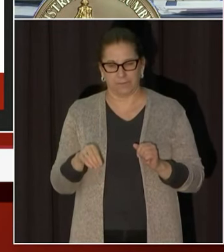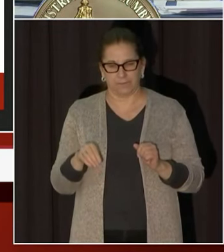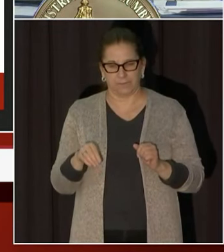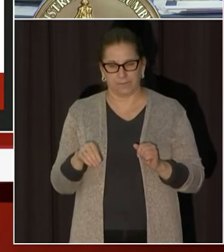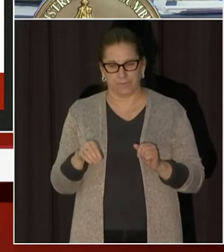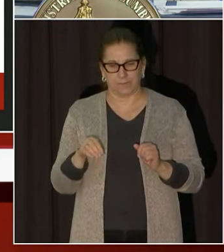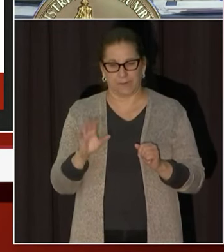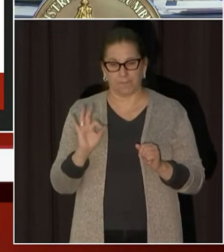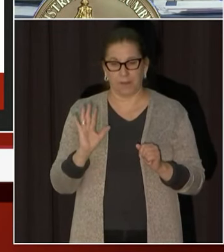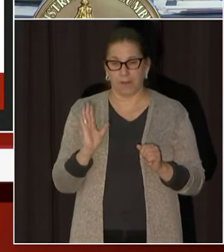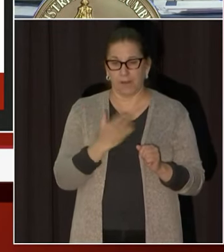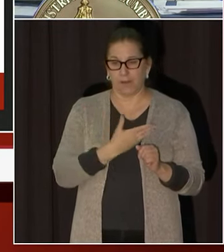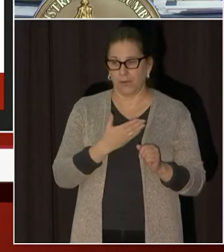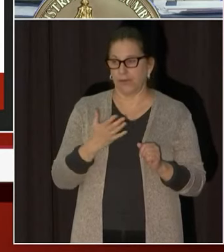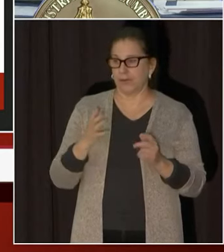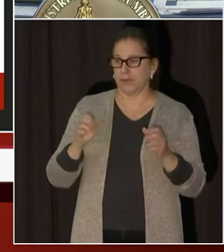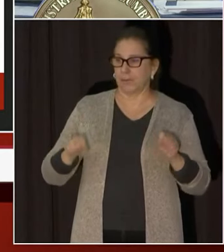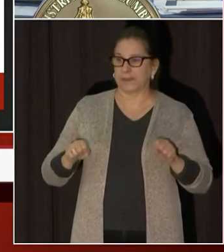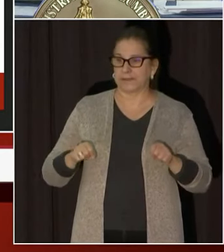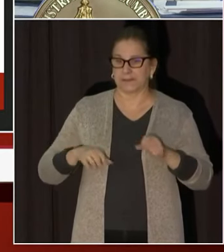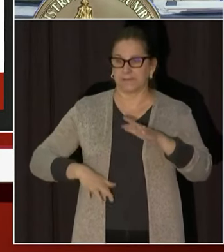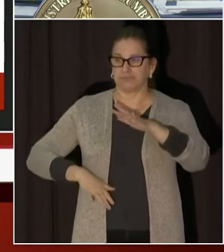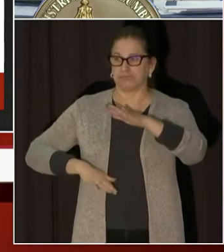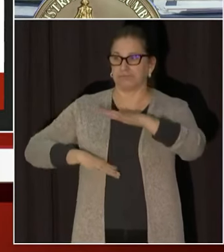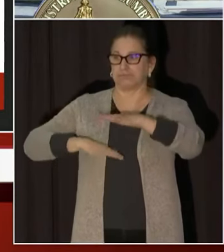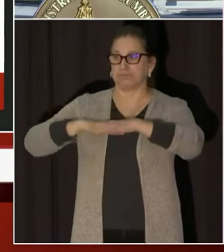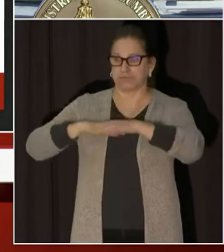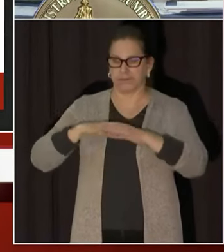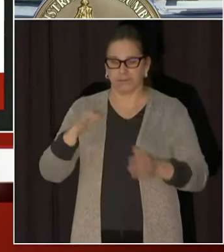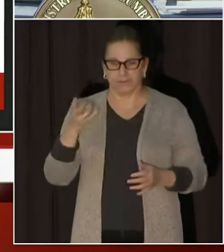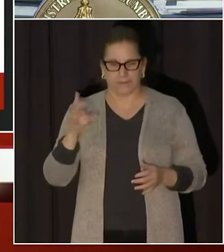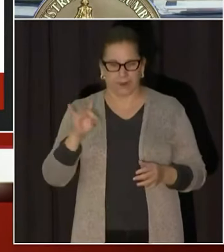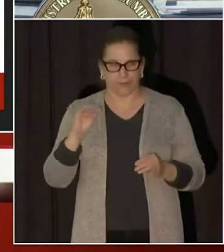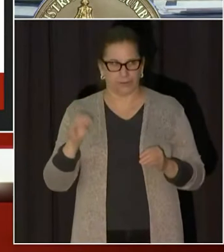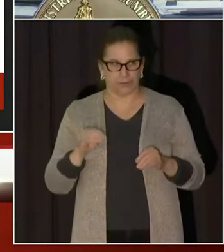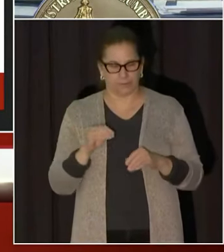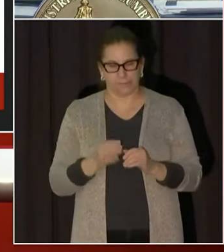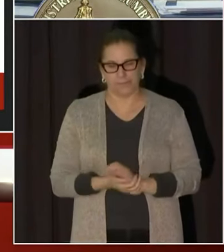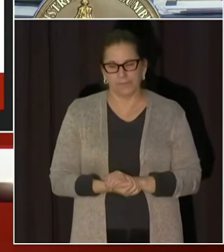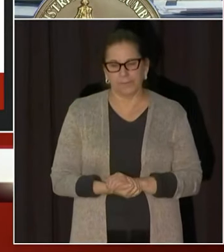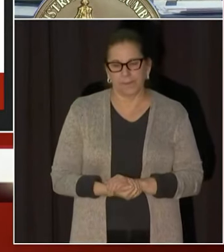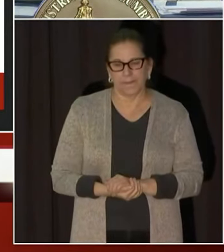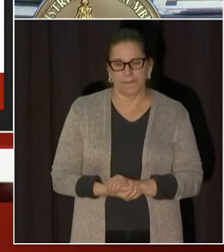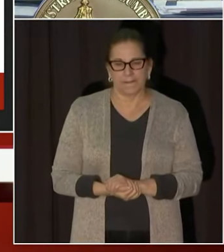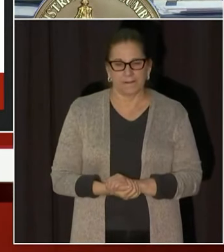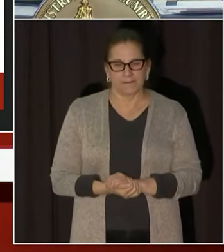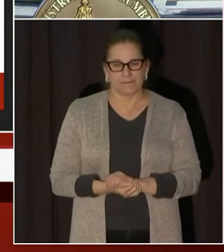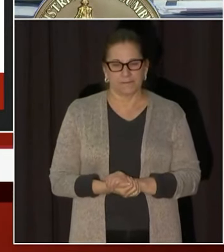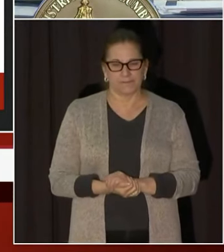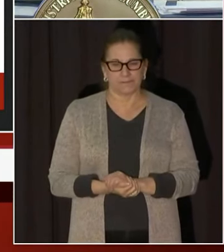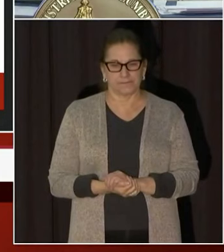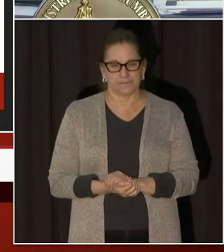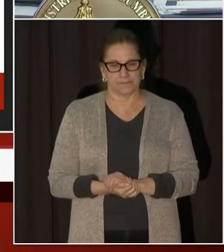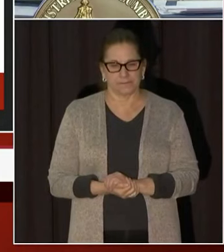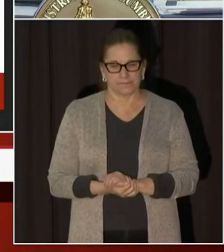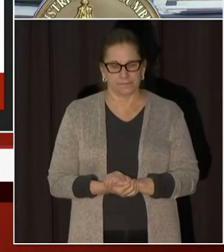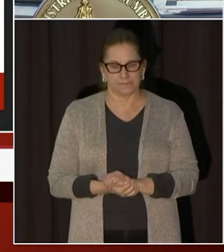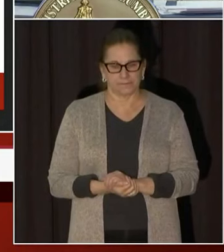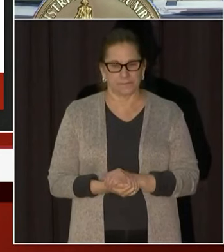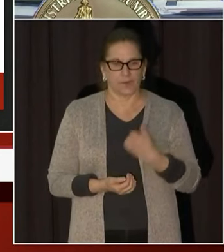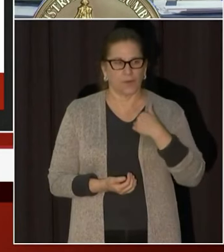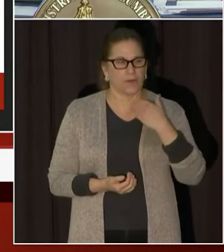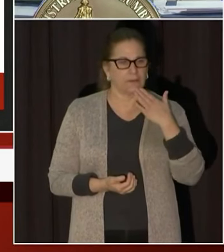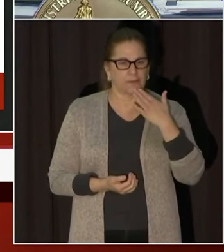of that usage is related to COVID. So we continue to thank our hospital providers and all of our